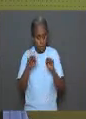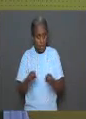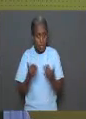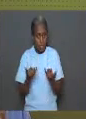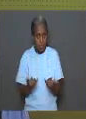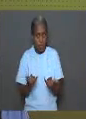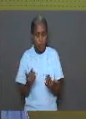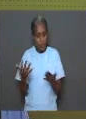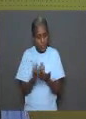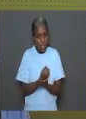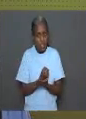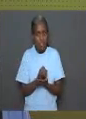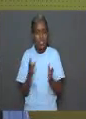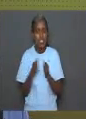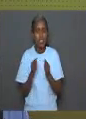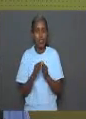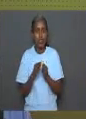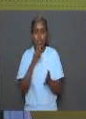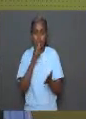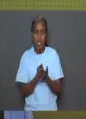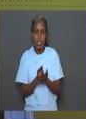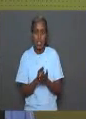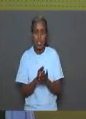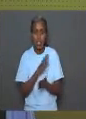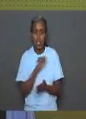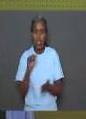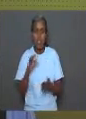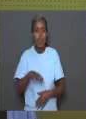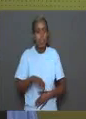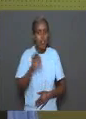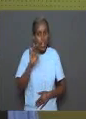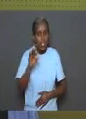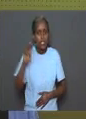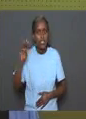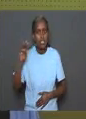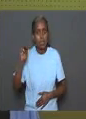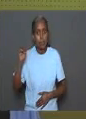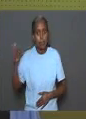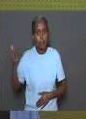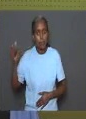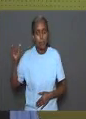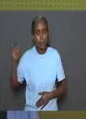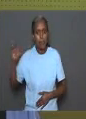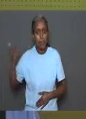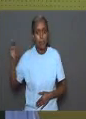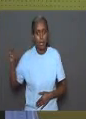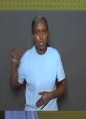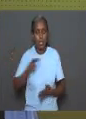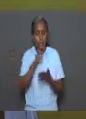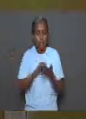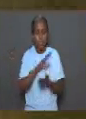a set of data and find the mean, the median, and the